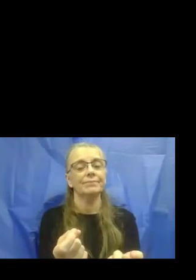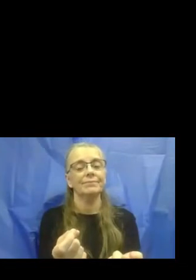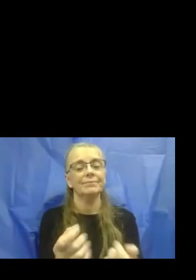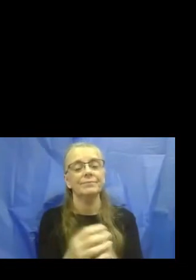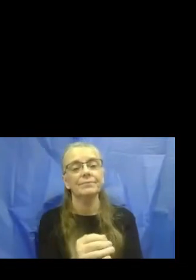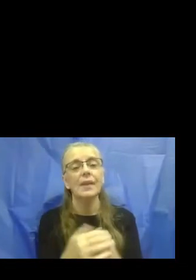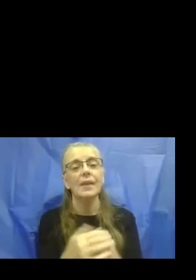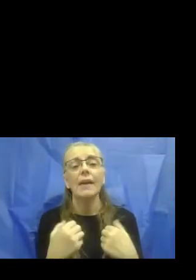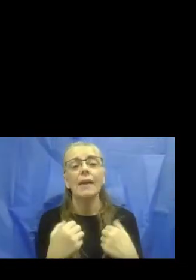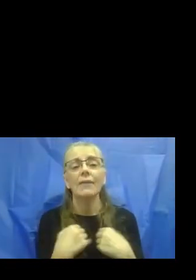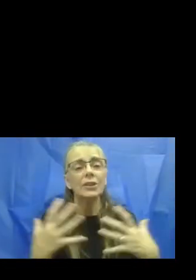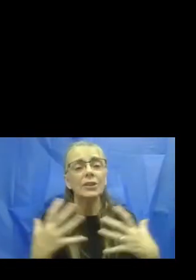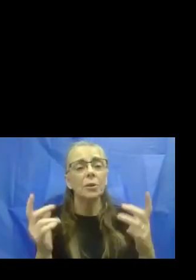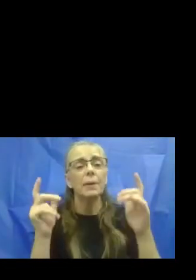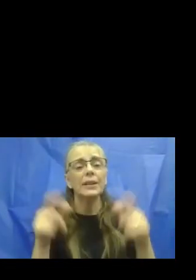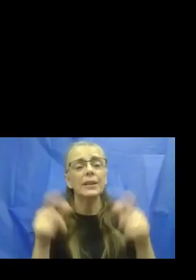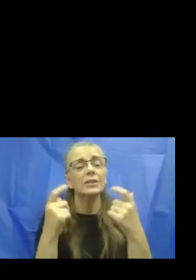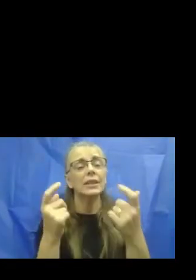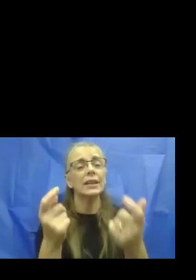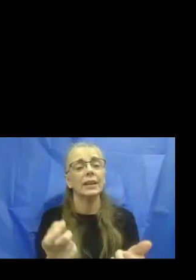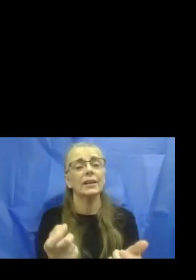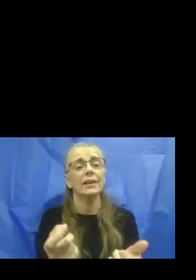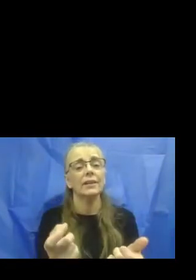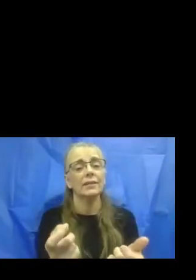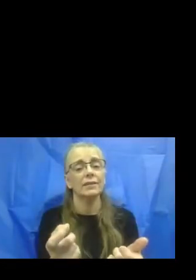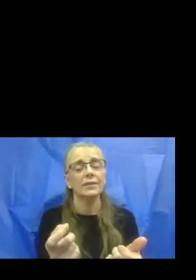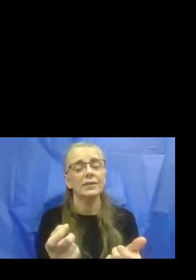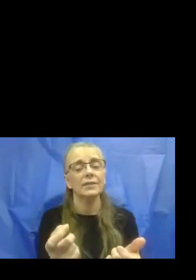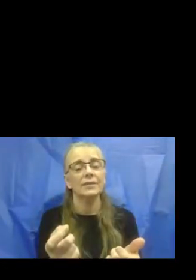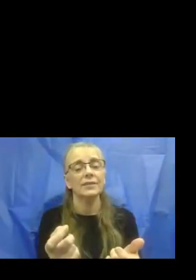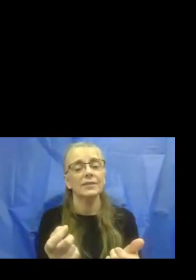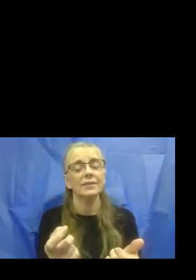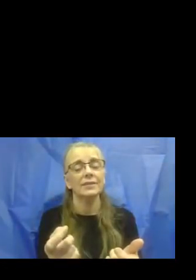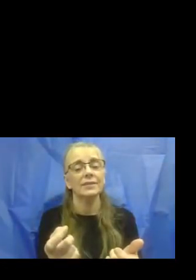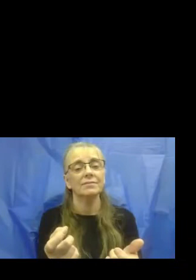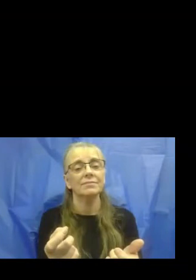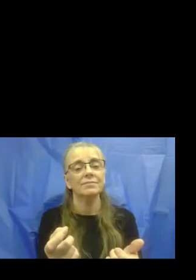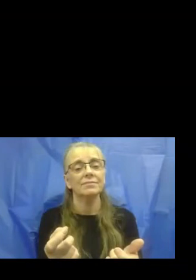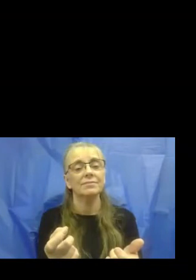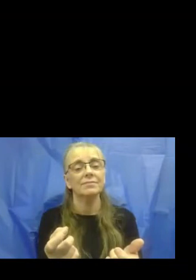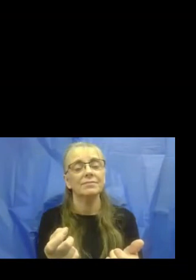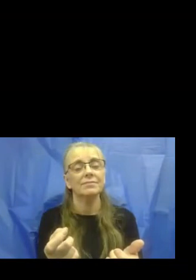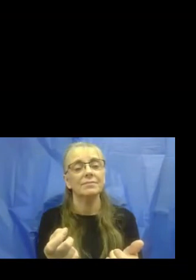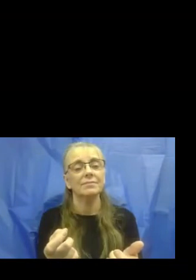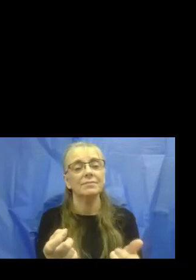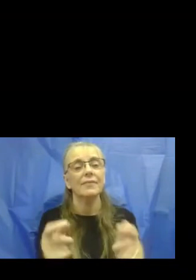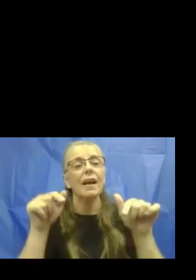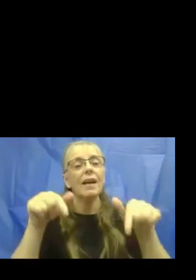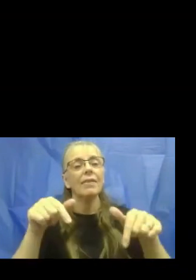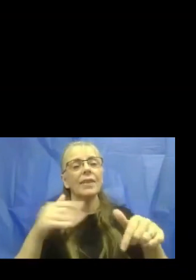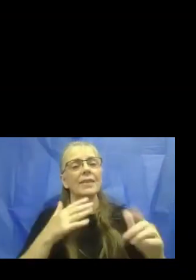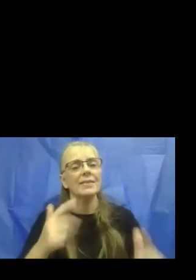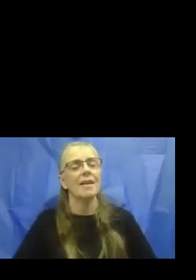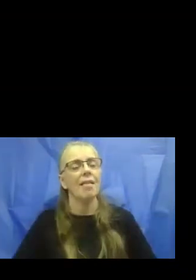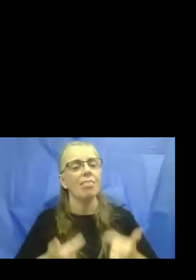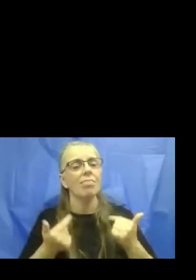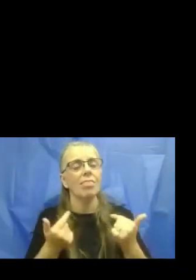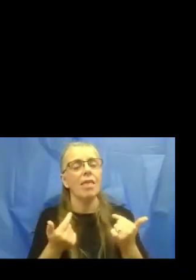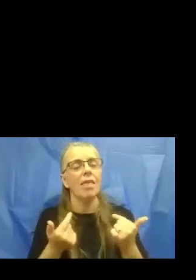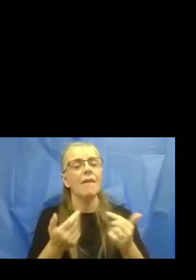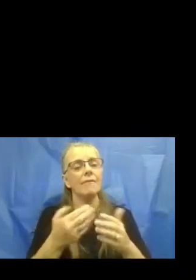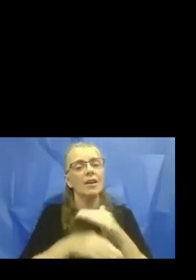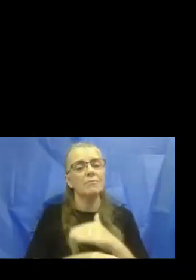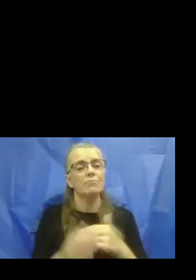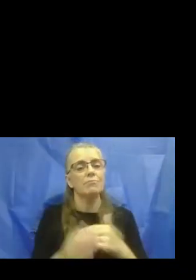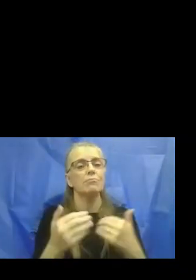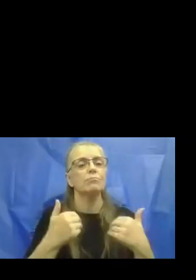to give, and reach out. This is the life I was born to live, and I've